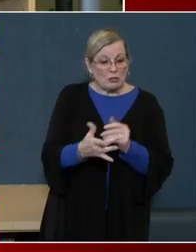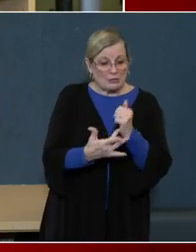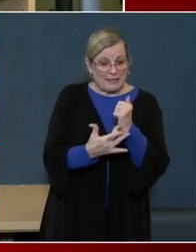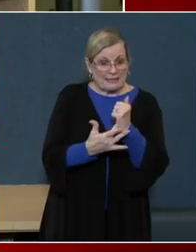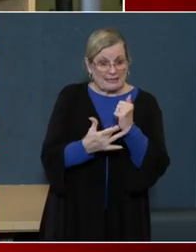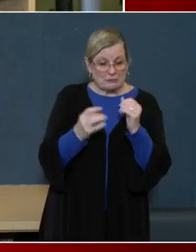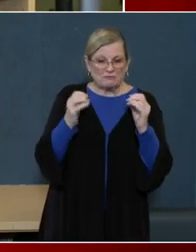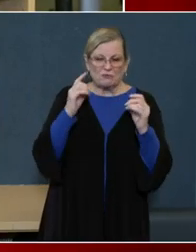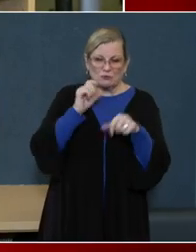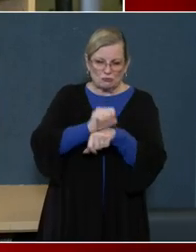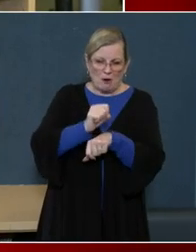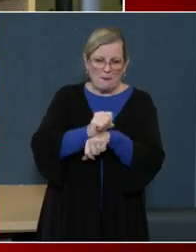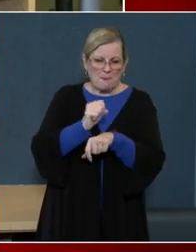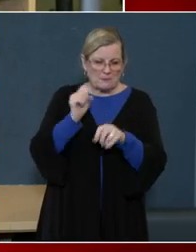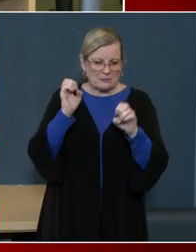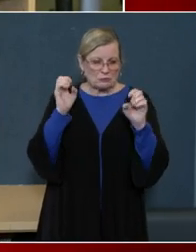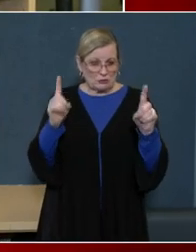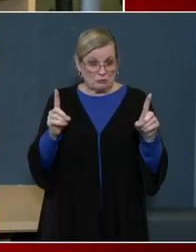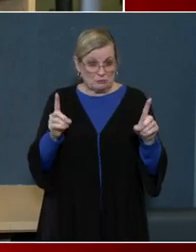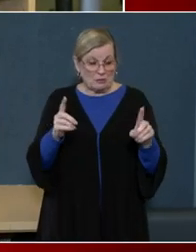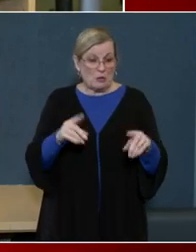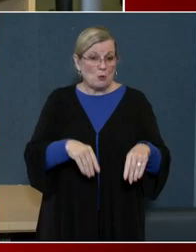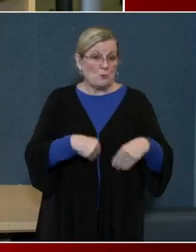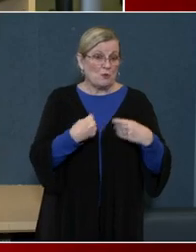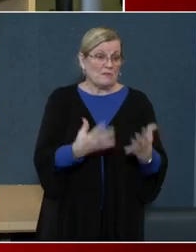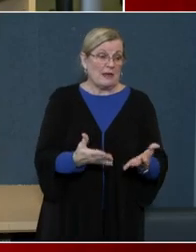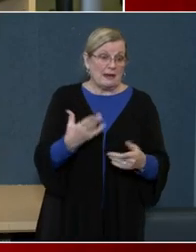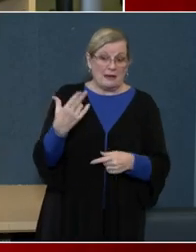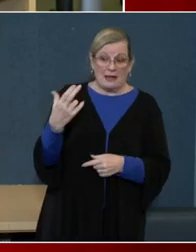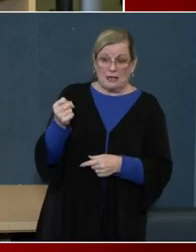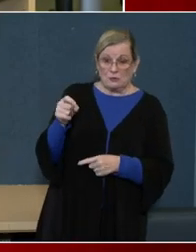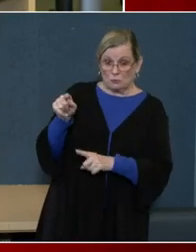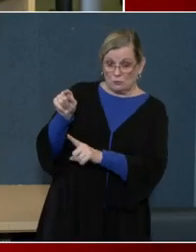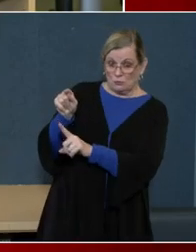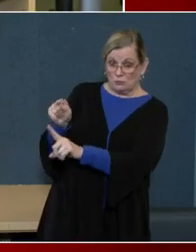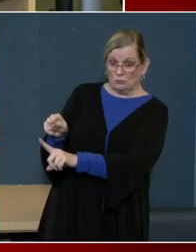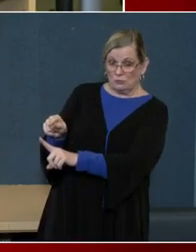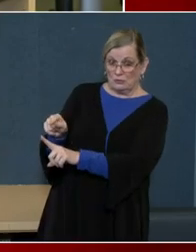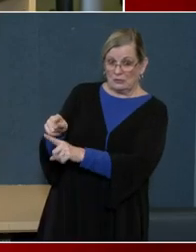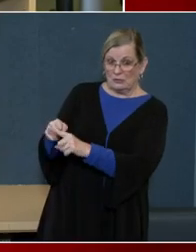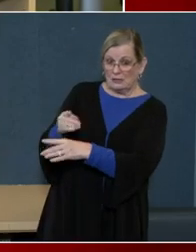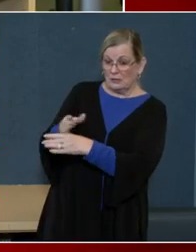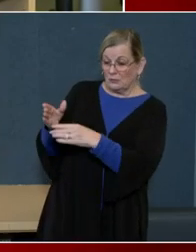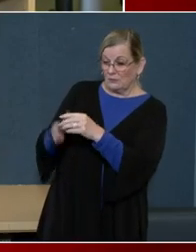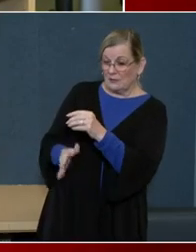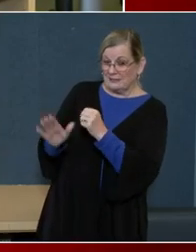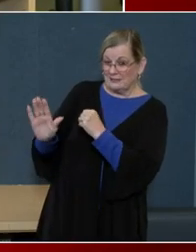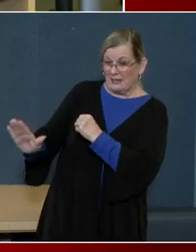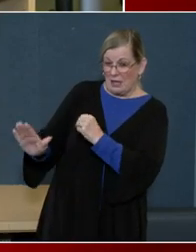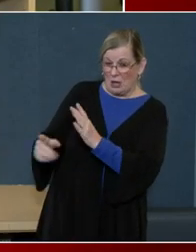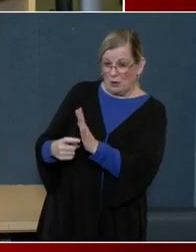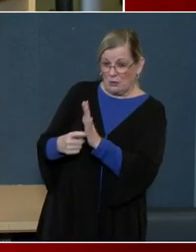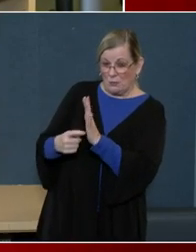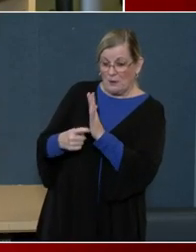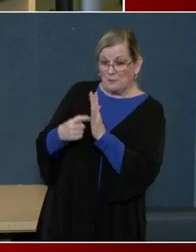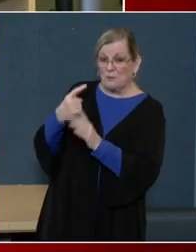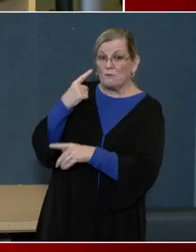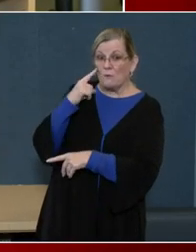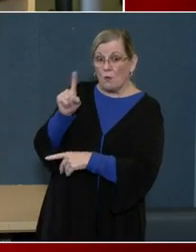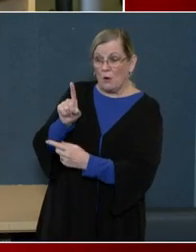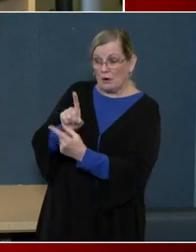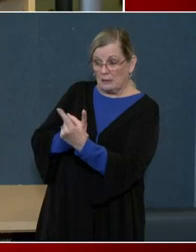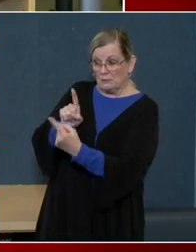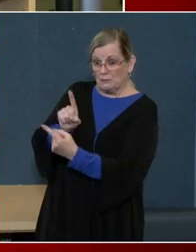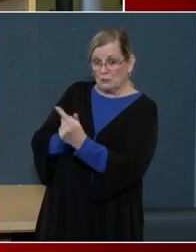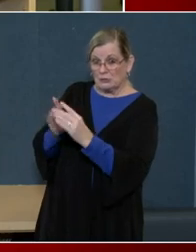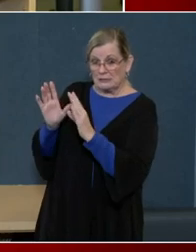the ability to complete their required credentials for in-person experiences on the various career